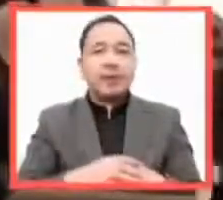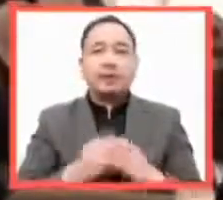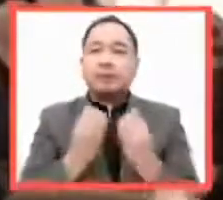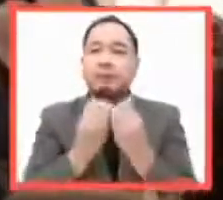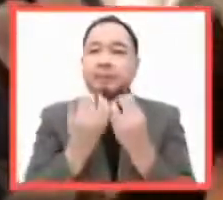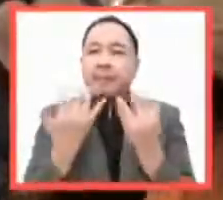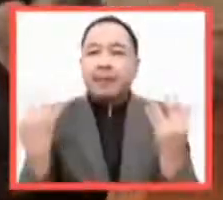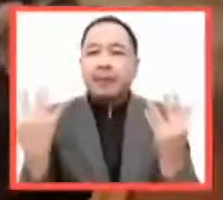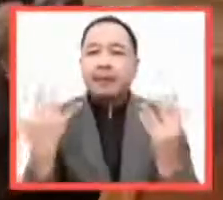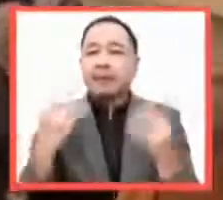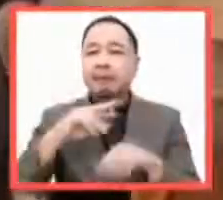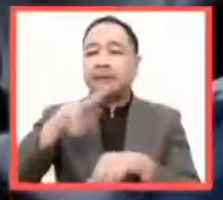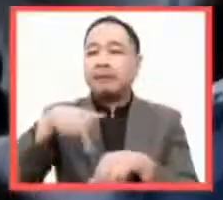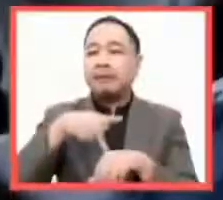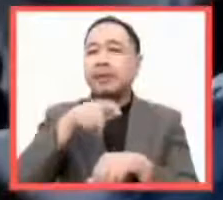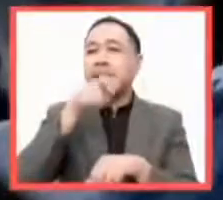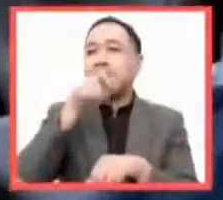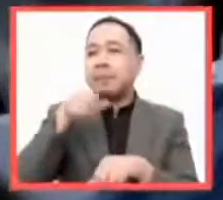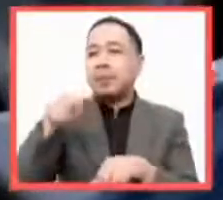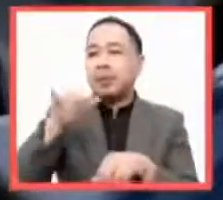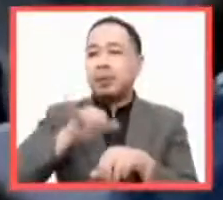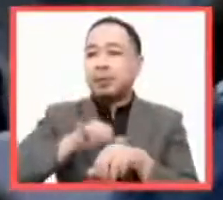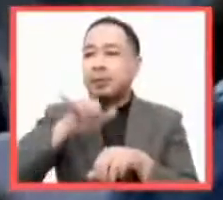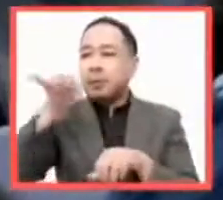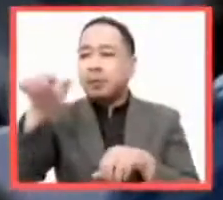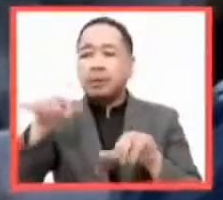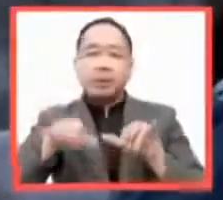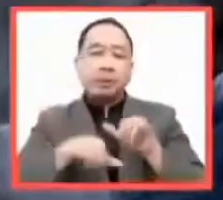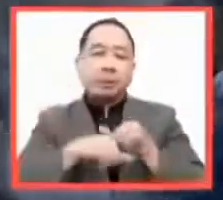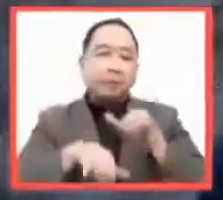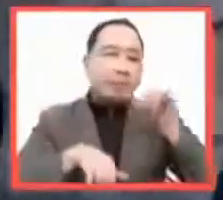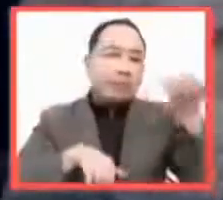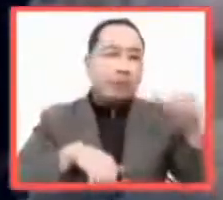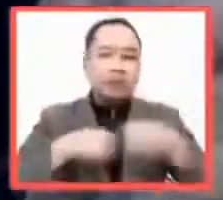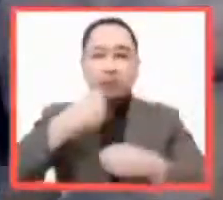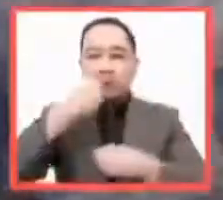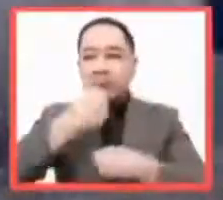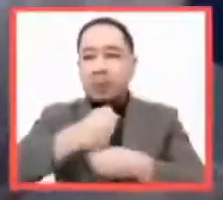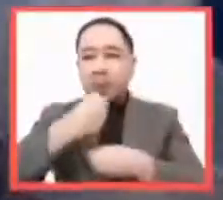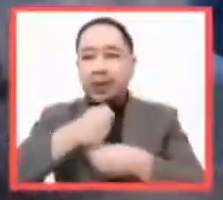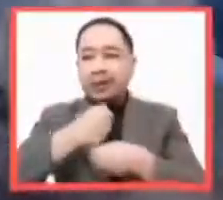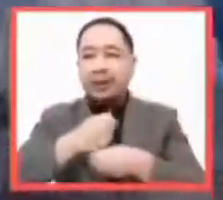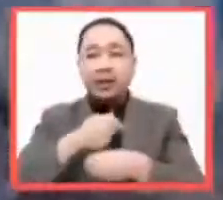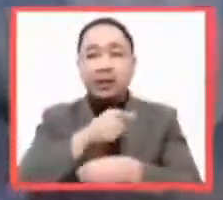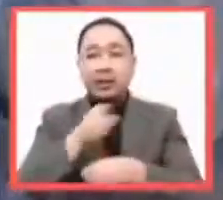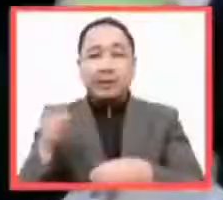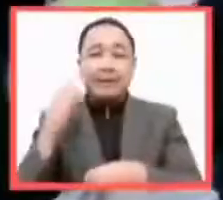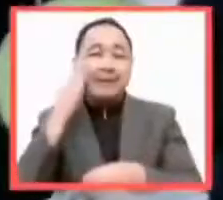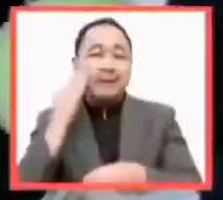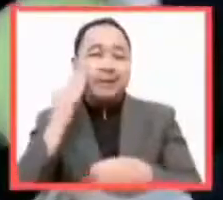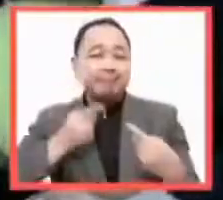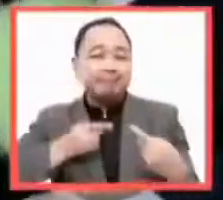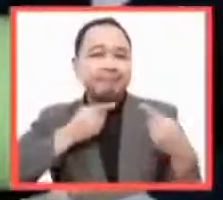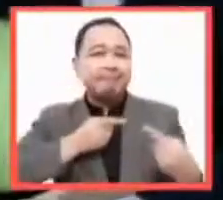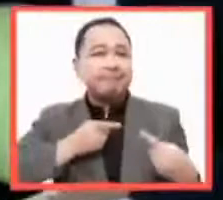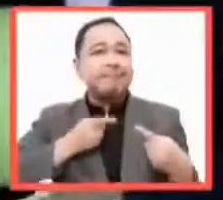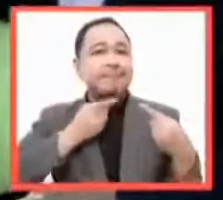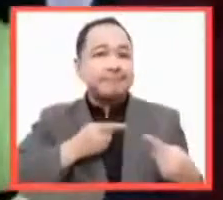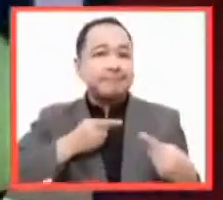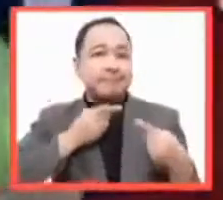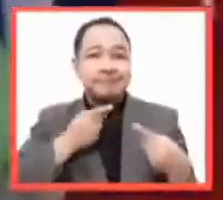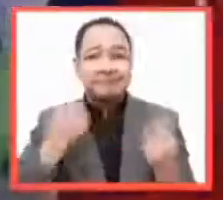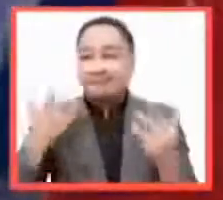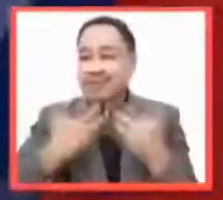Millions of Filipinos work abroad under the most difficult and inhumane of circumstances.